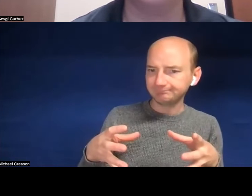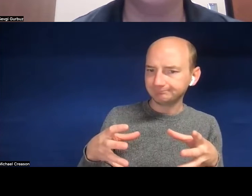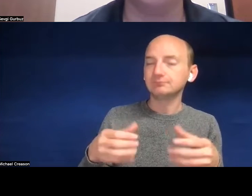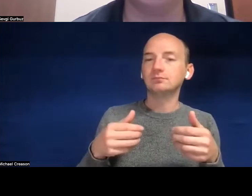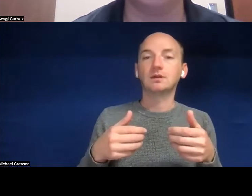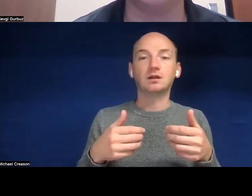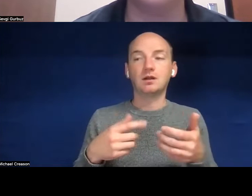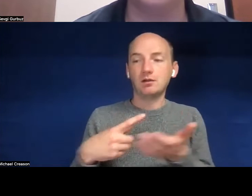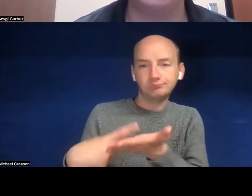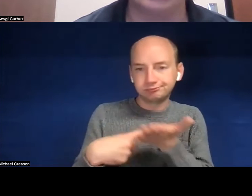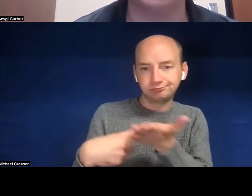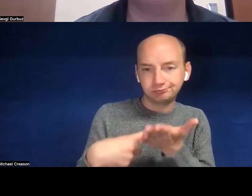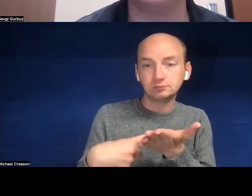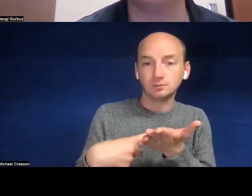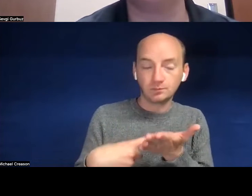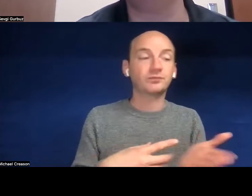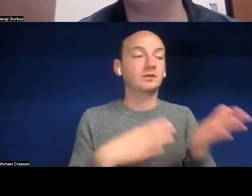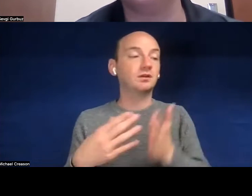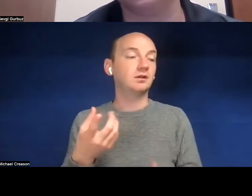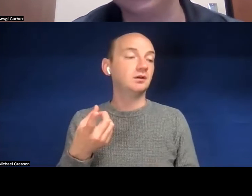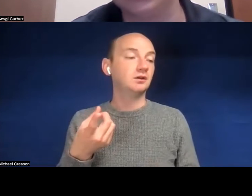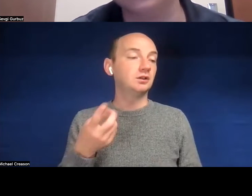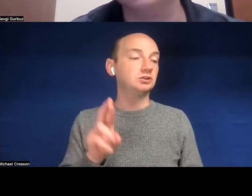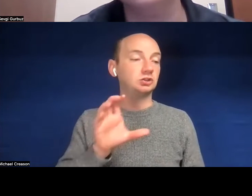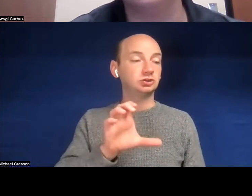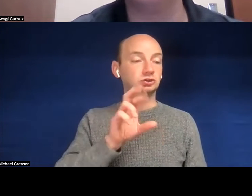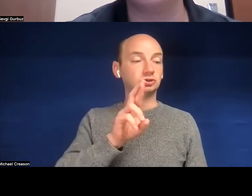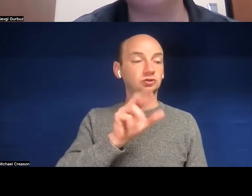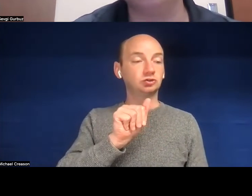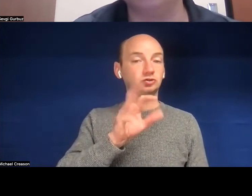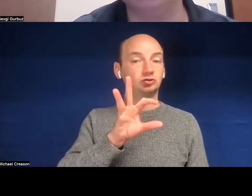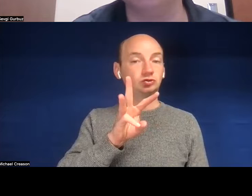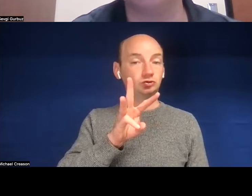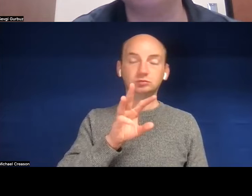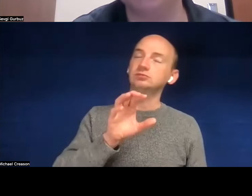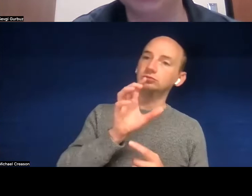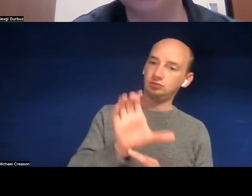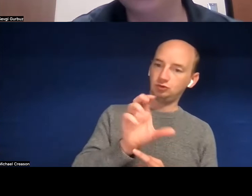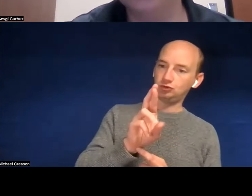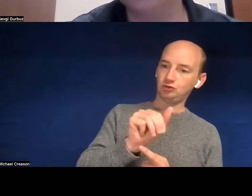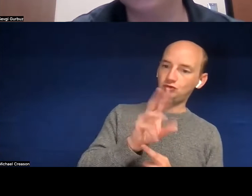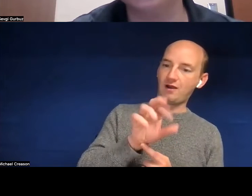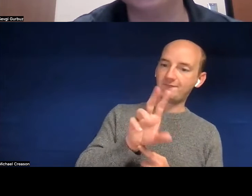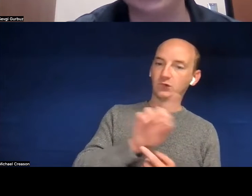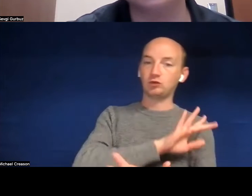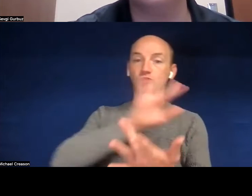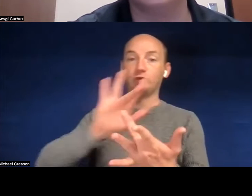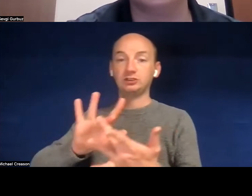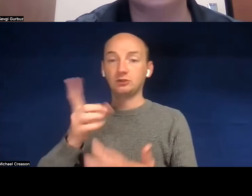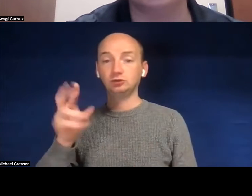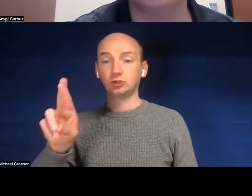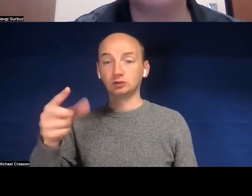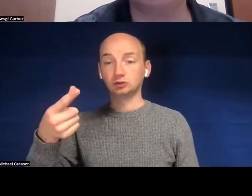out to Dr. Griffin as a professor in communication studies and someone who we knew in our community who is